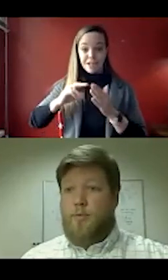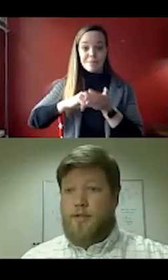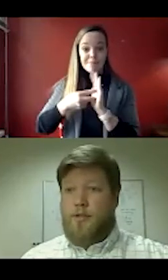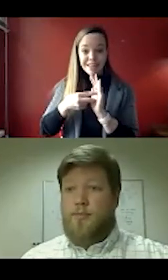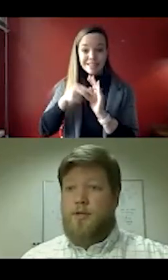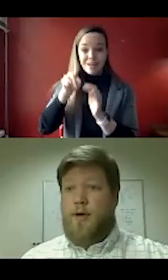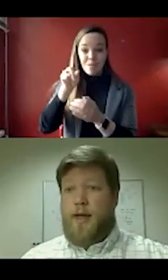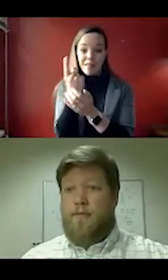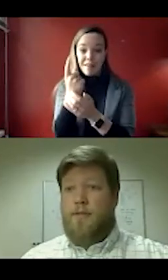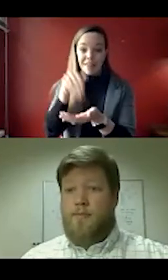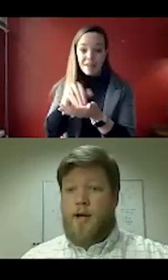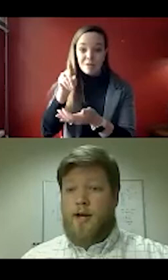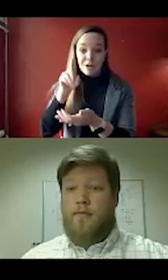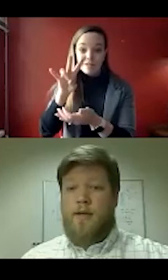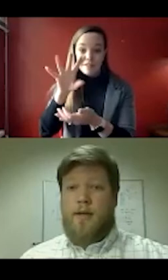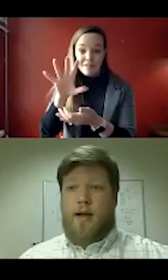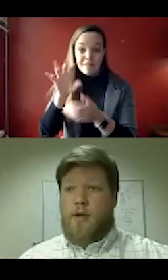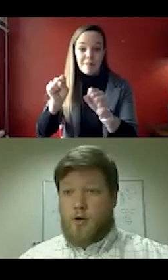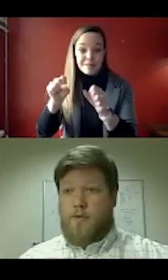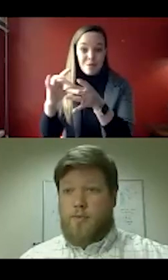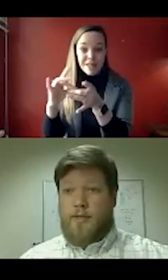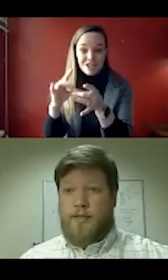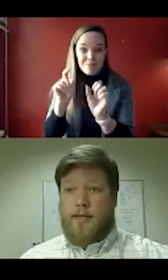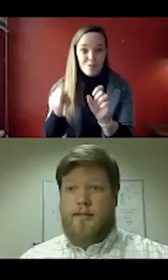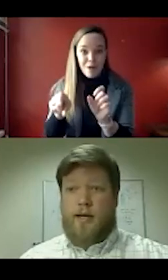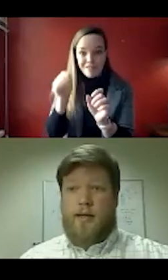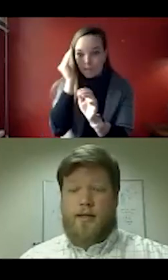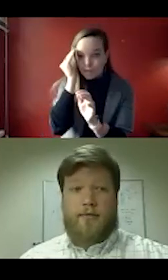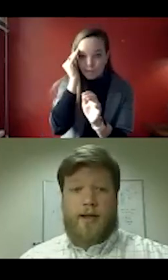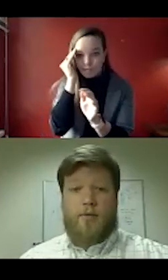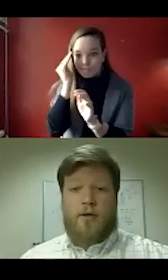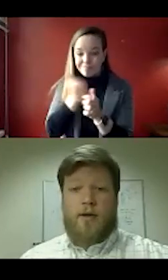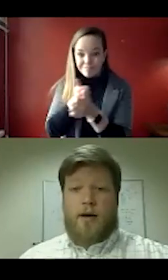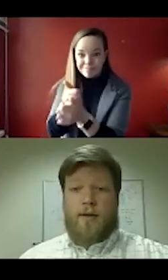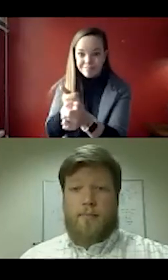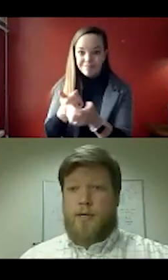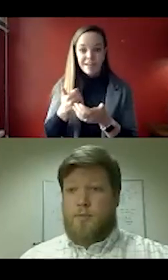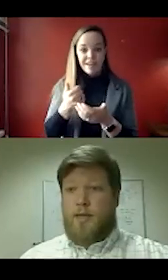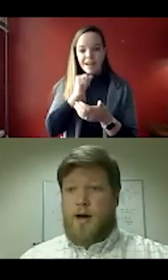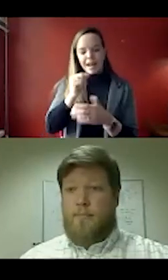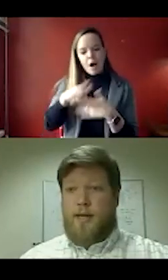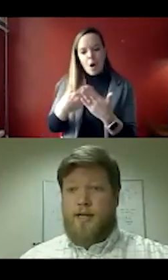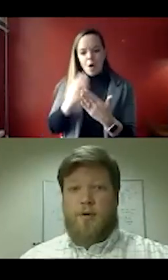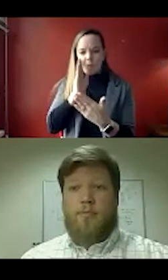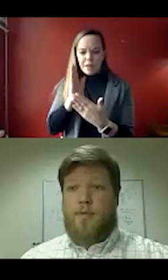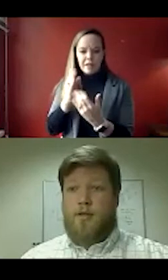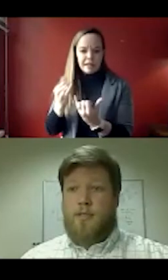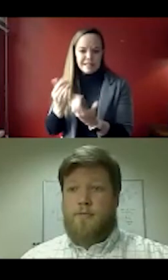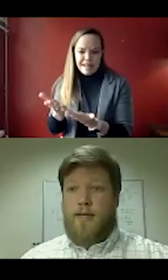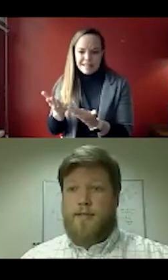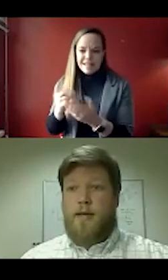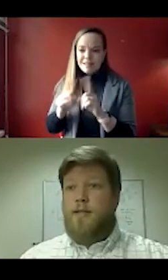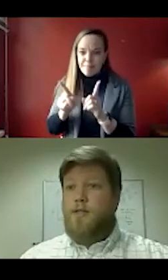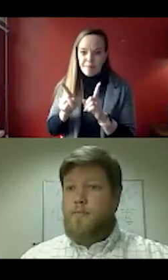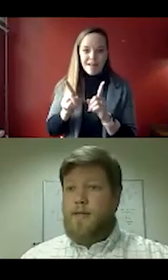possible relationships that you might have to keep track of. Now, not all of those will exist in any given network, but it's a really complicated problem that humans